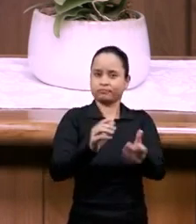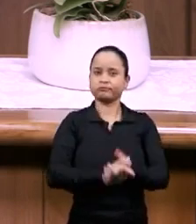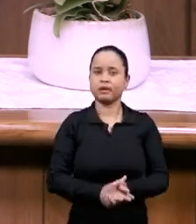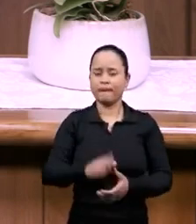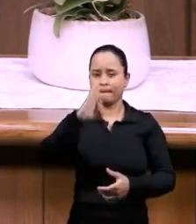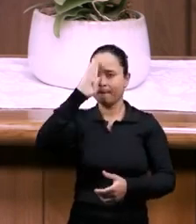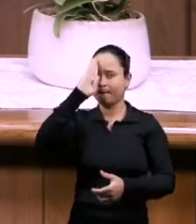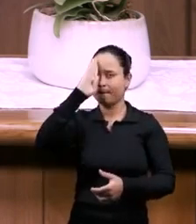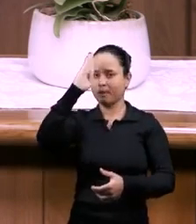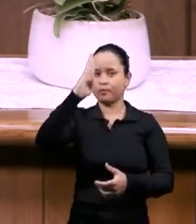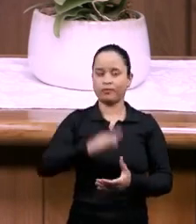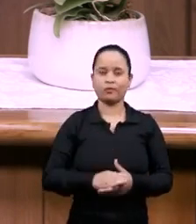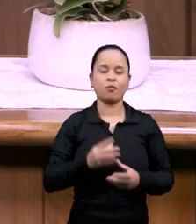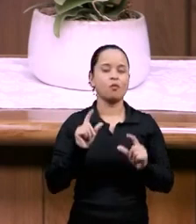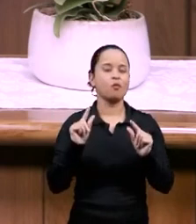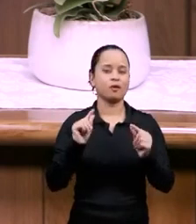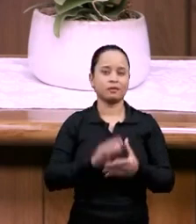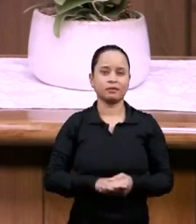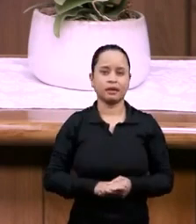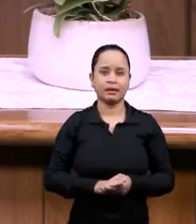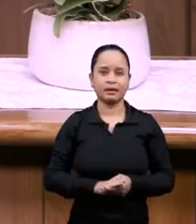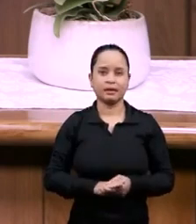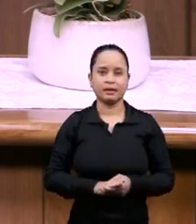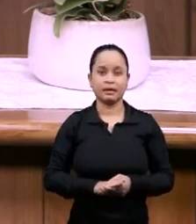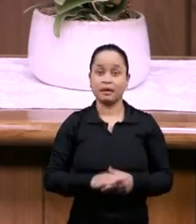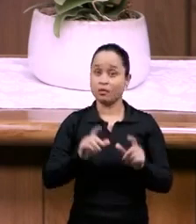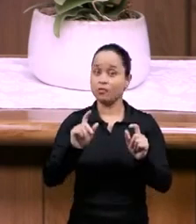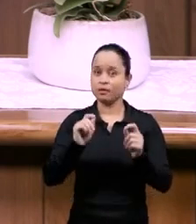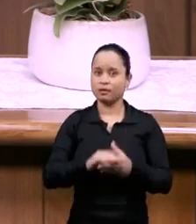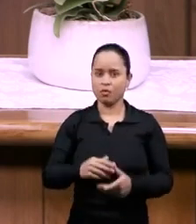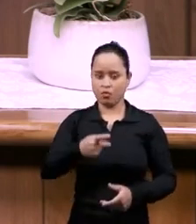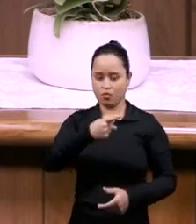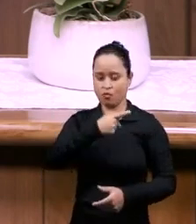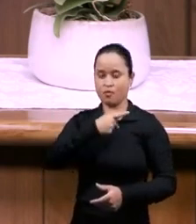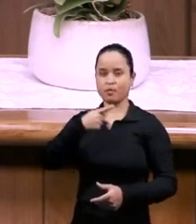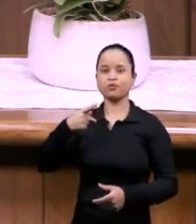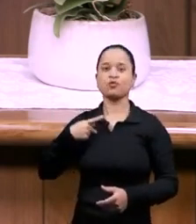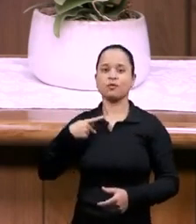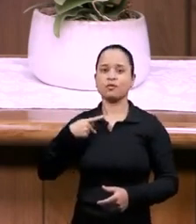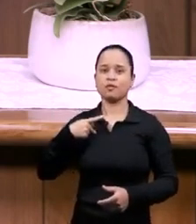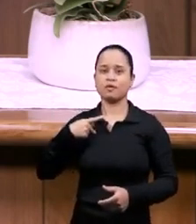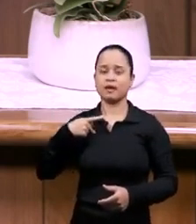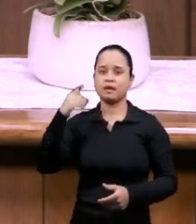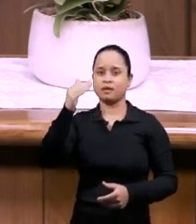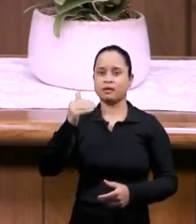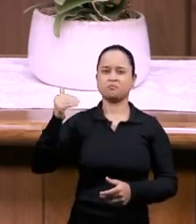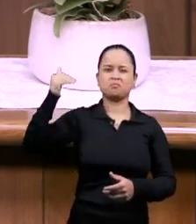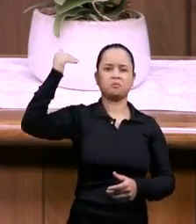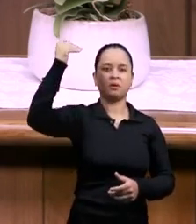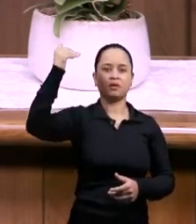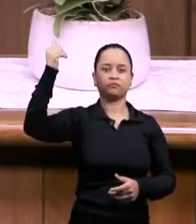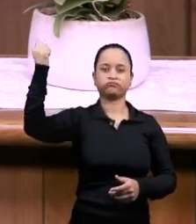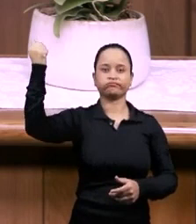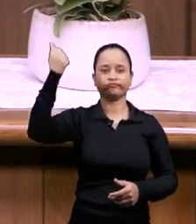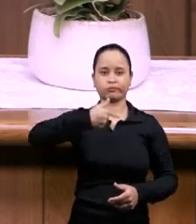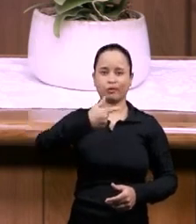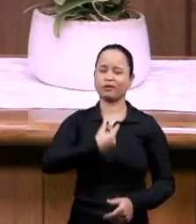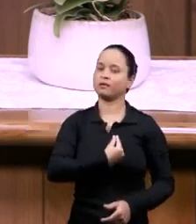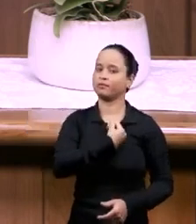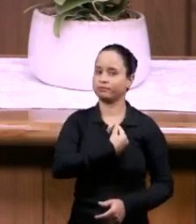message, that the ministry is greater than life. Pastor Gil Ducci wrote, he